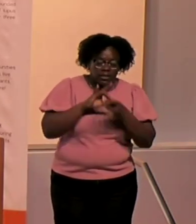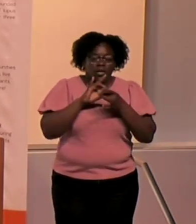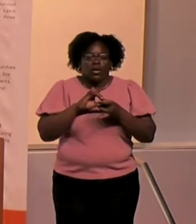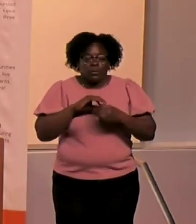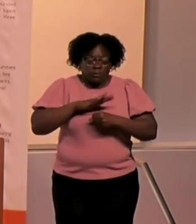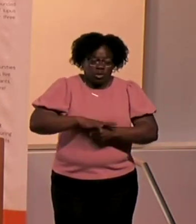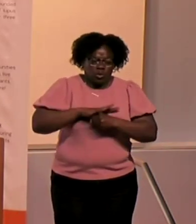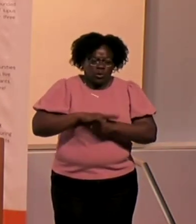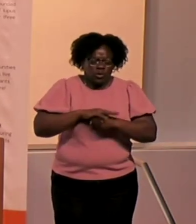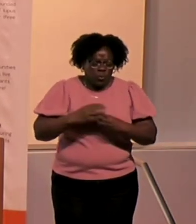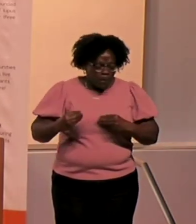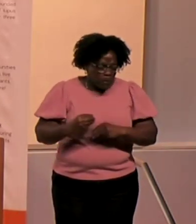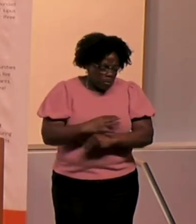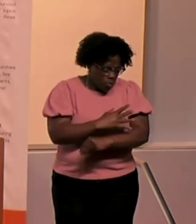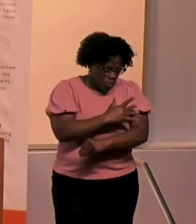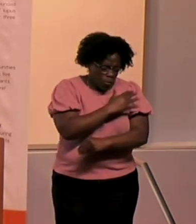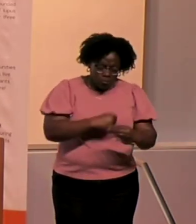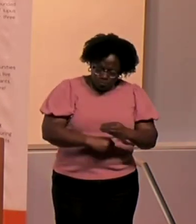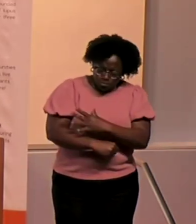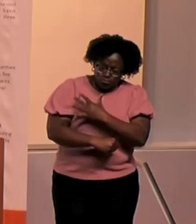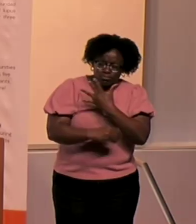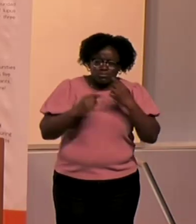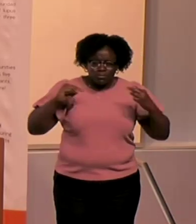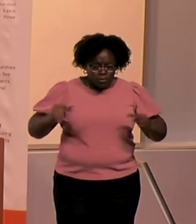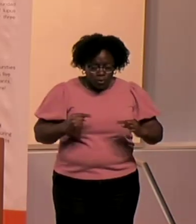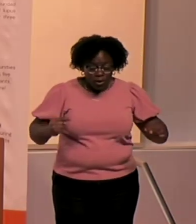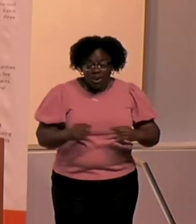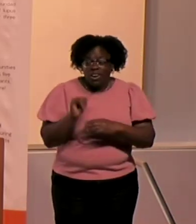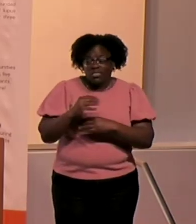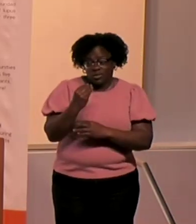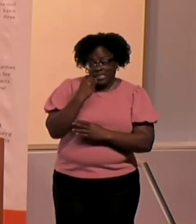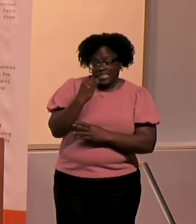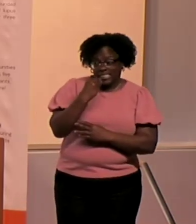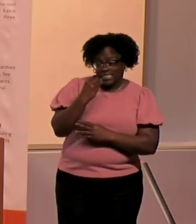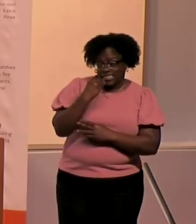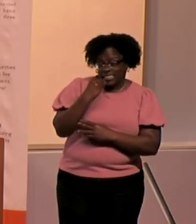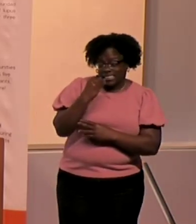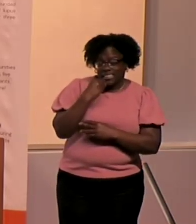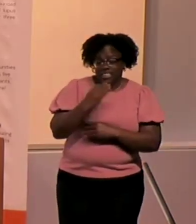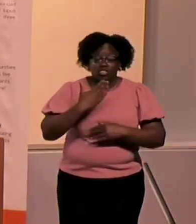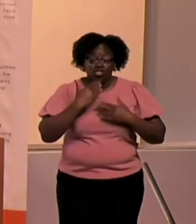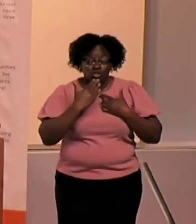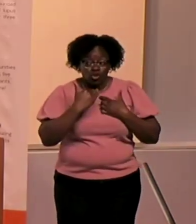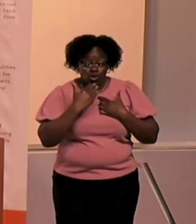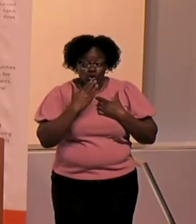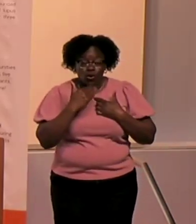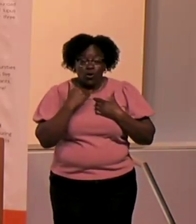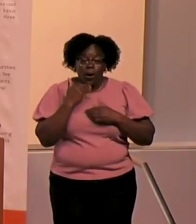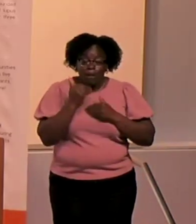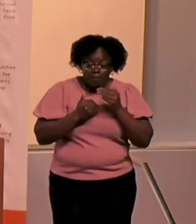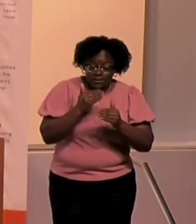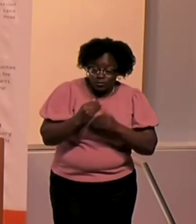up. So, and I had to learn my diet too. If I had amounts of sugar or fast